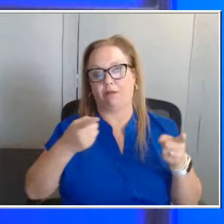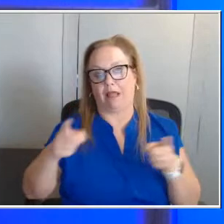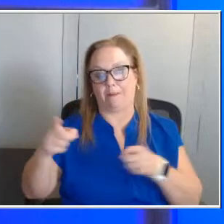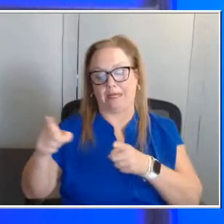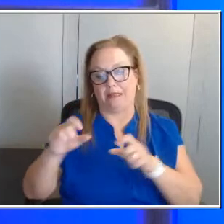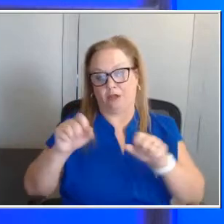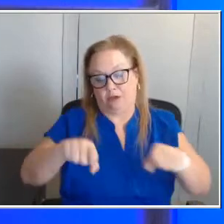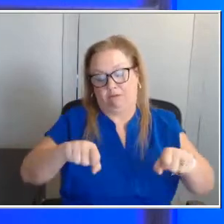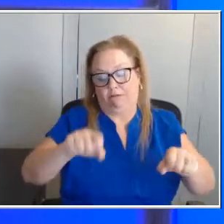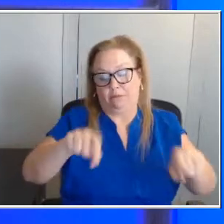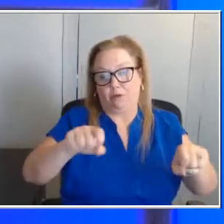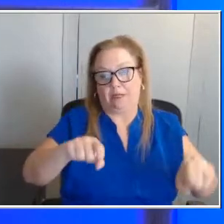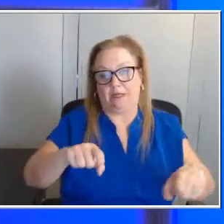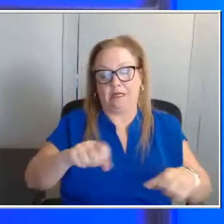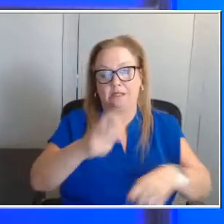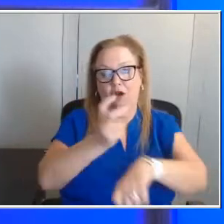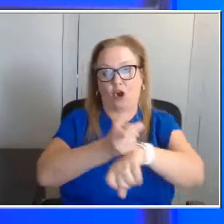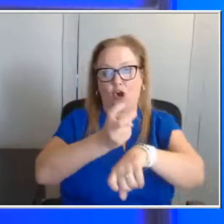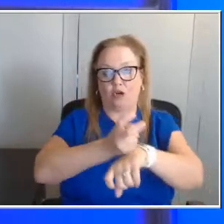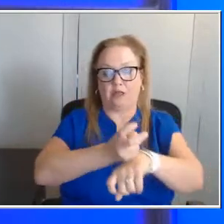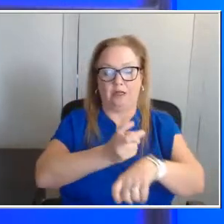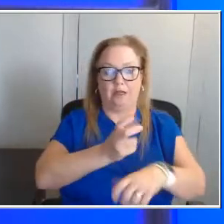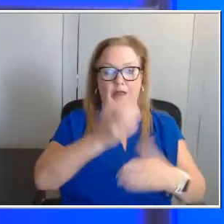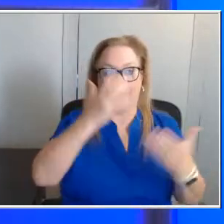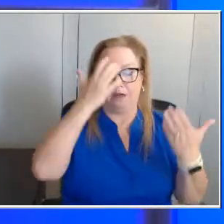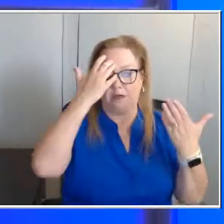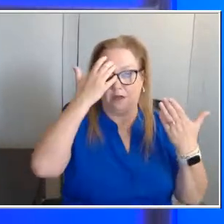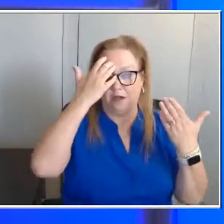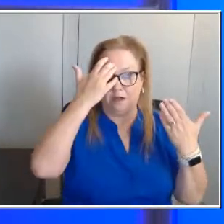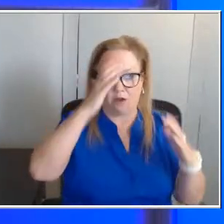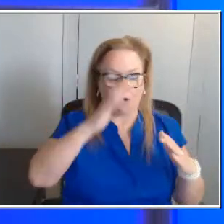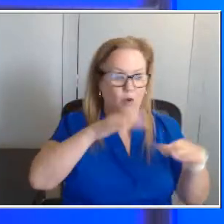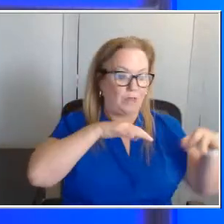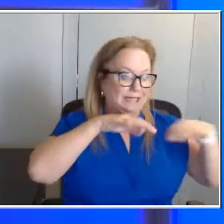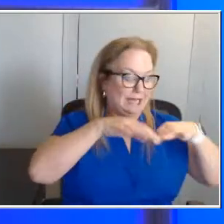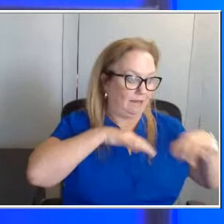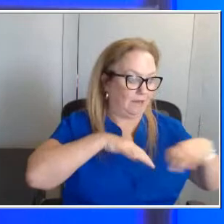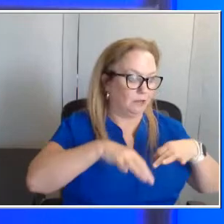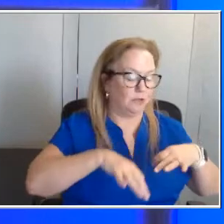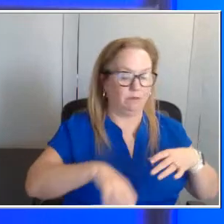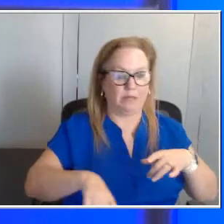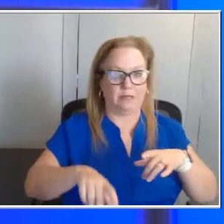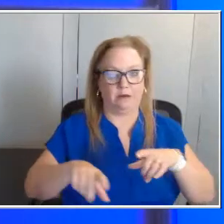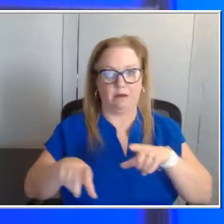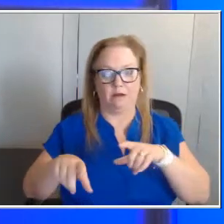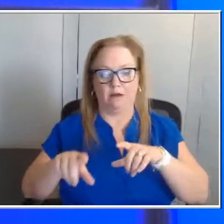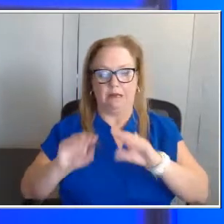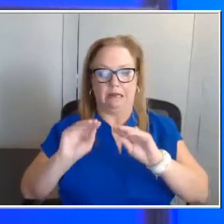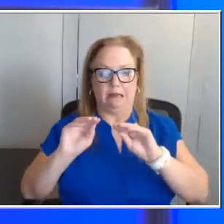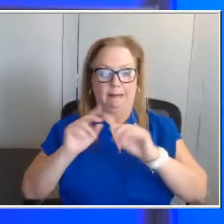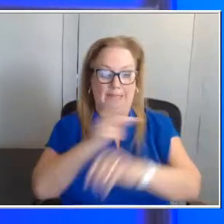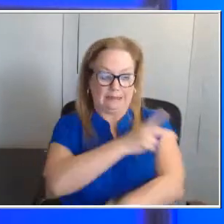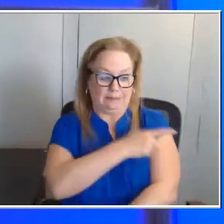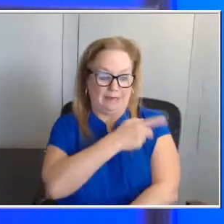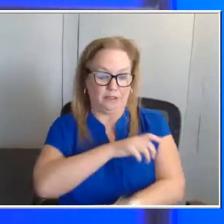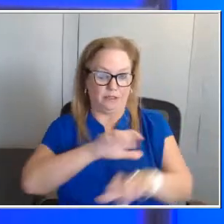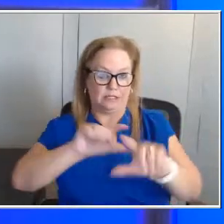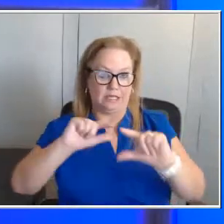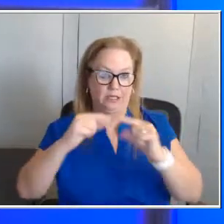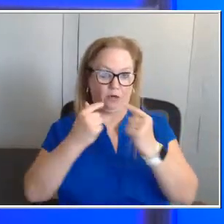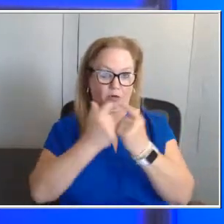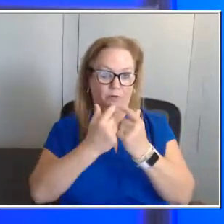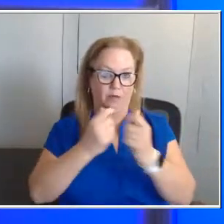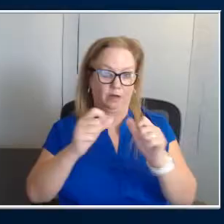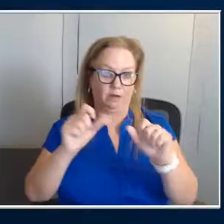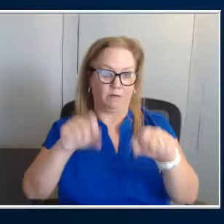it very difficult to then not only not have a definition, but then place these patients in this group that we would consider a possible long